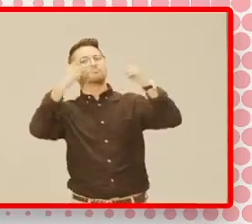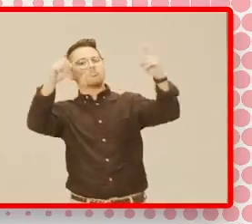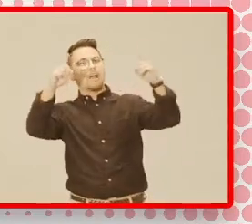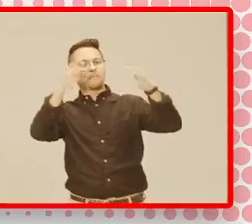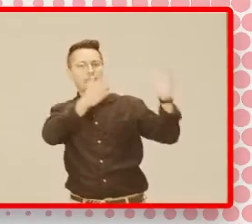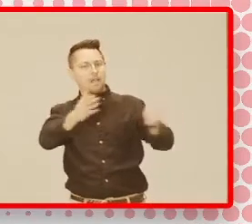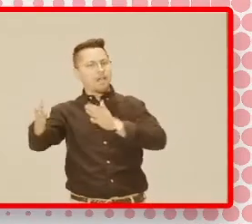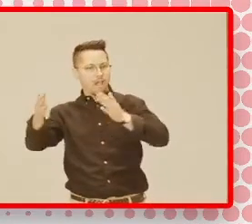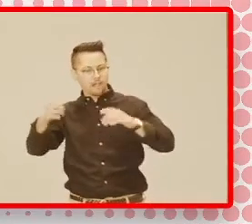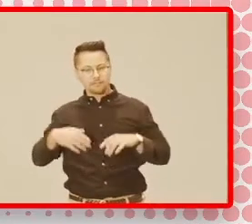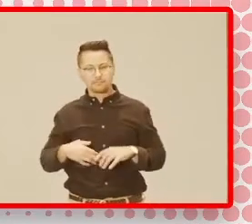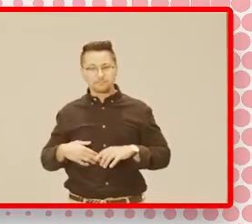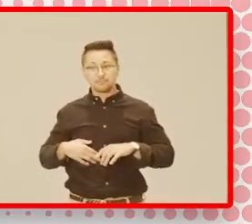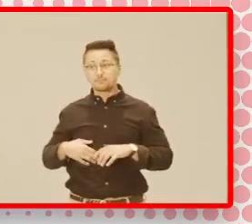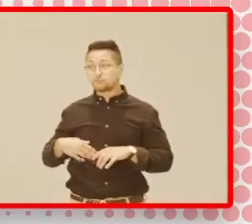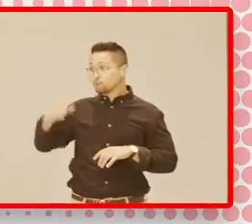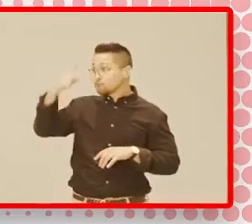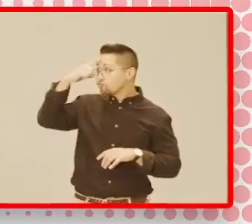Get a big dream.